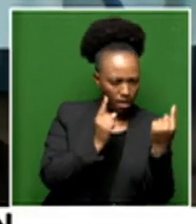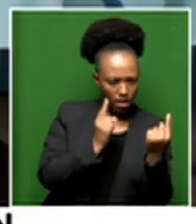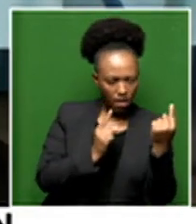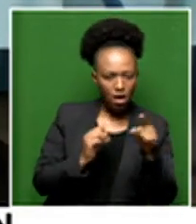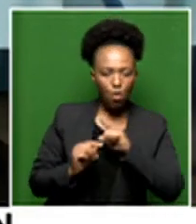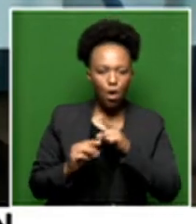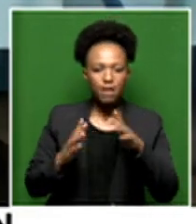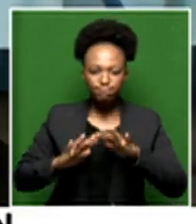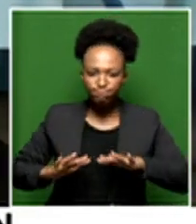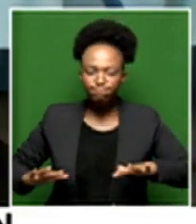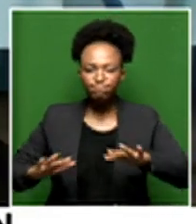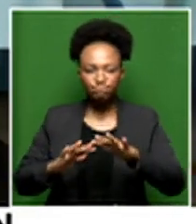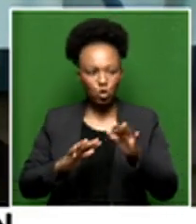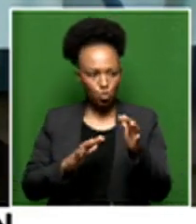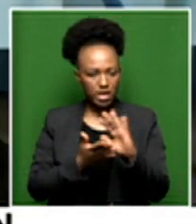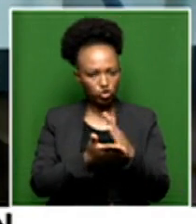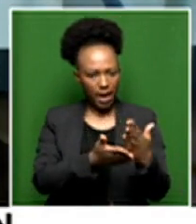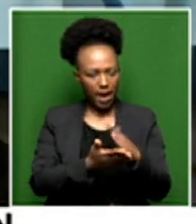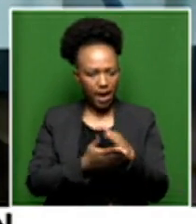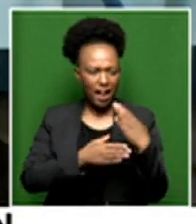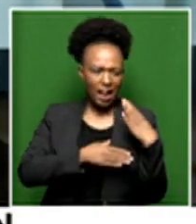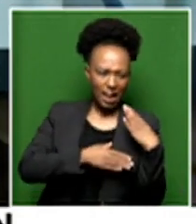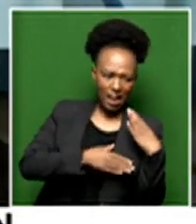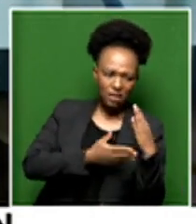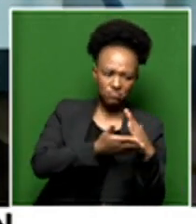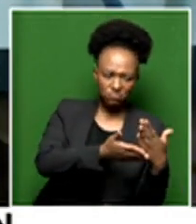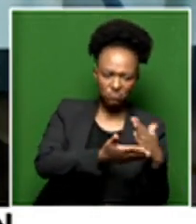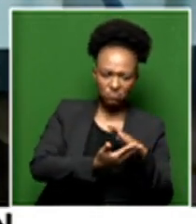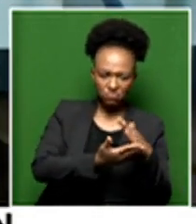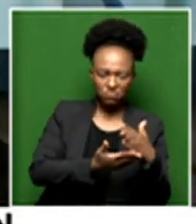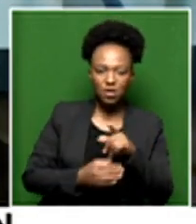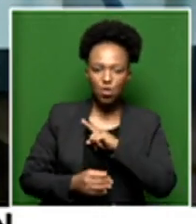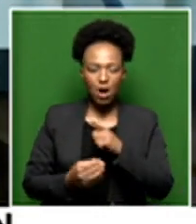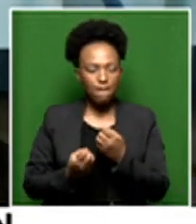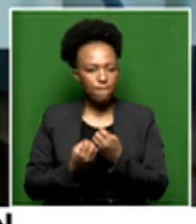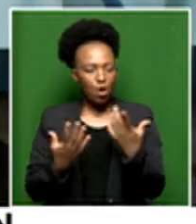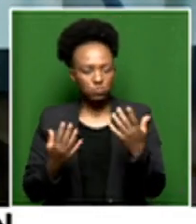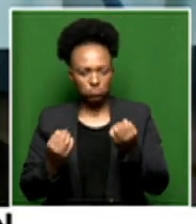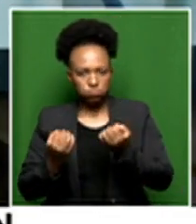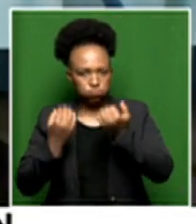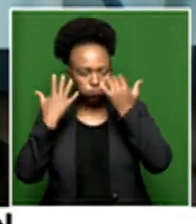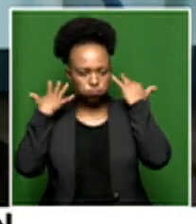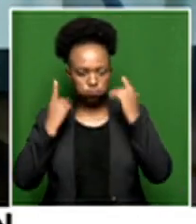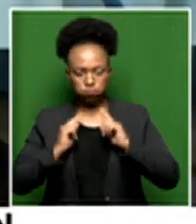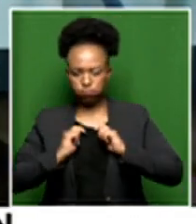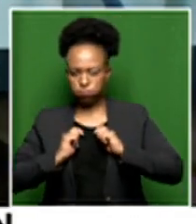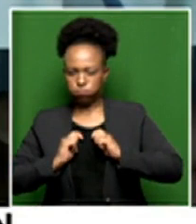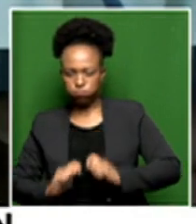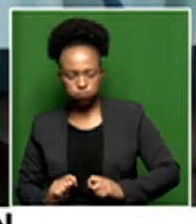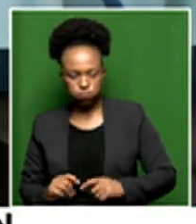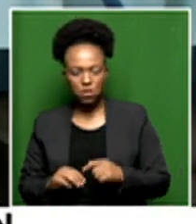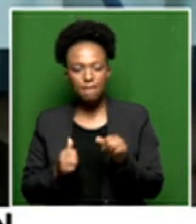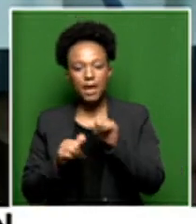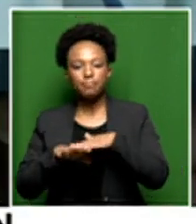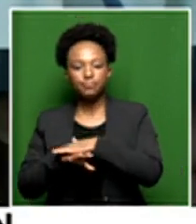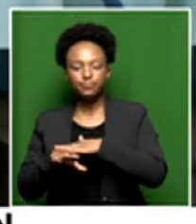a space to share one's burden. Often parents have a lot of burnout. So again, it's around back to